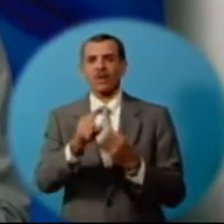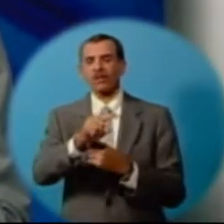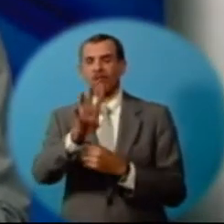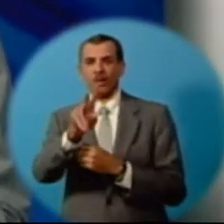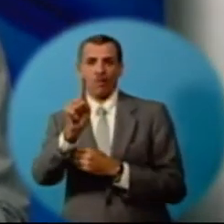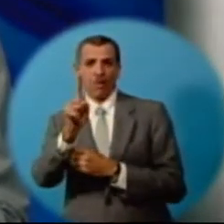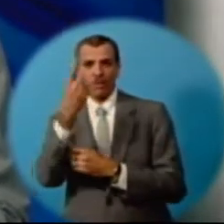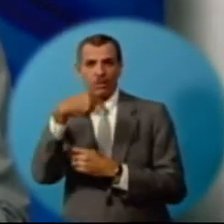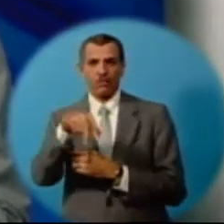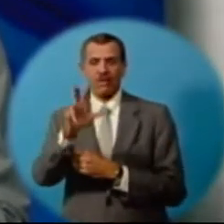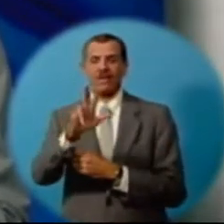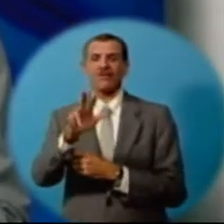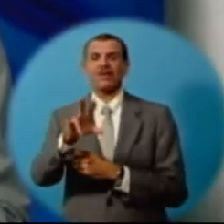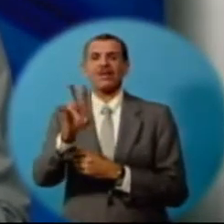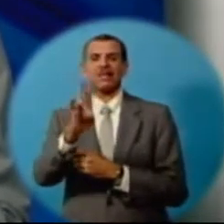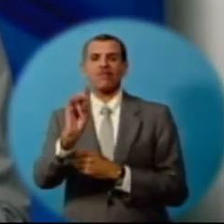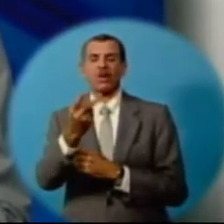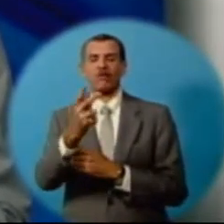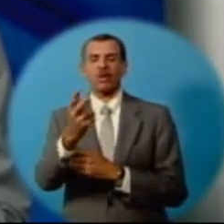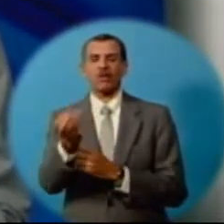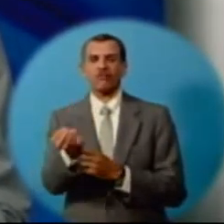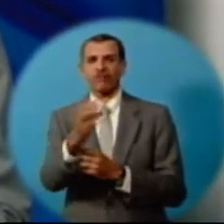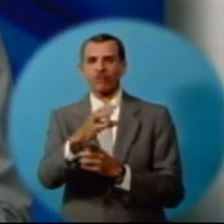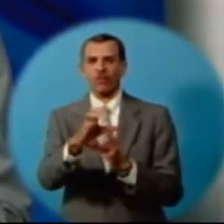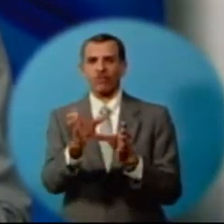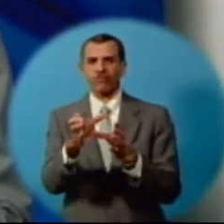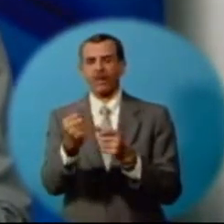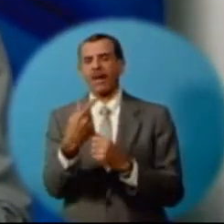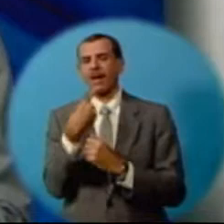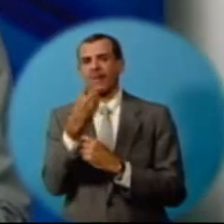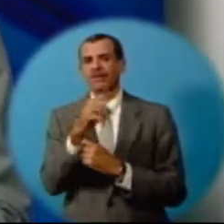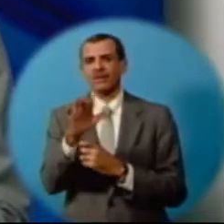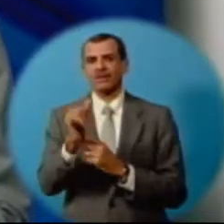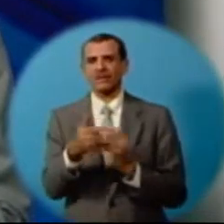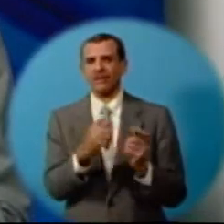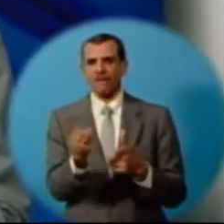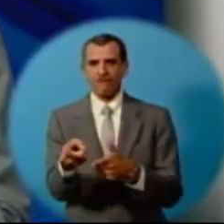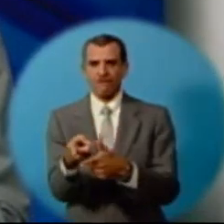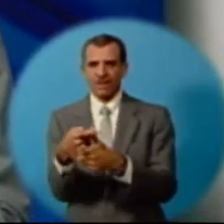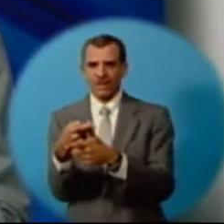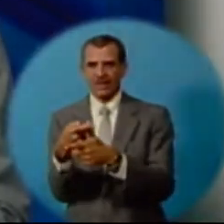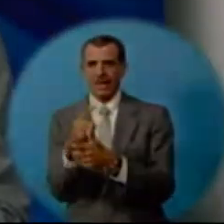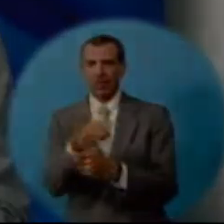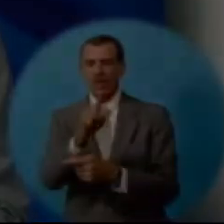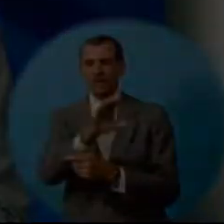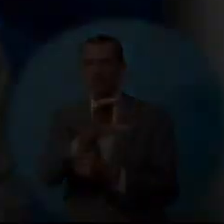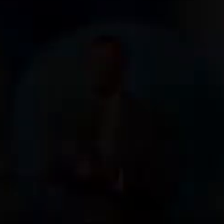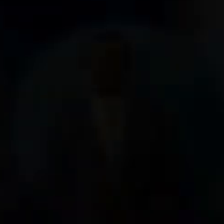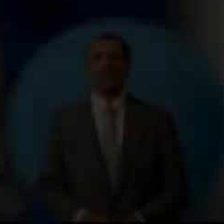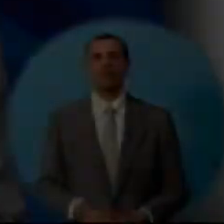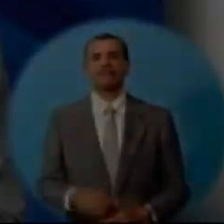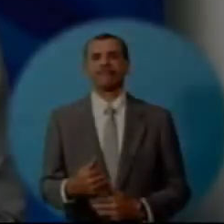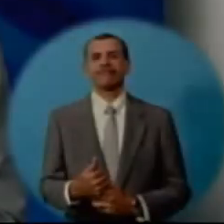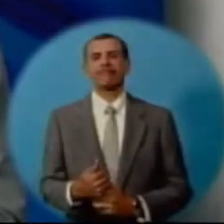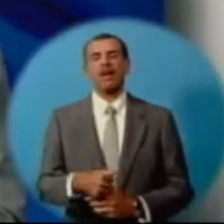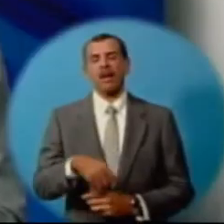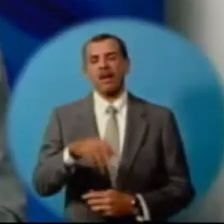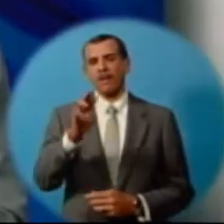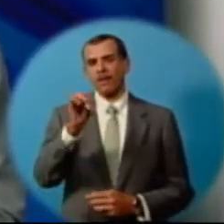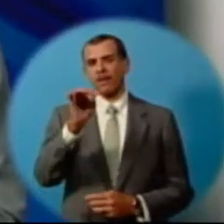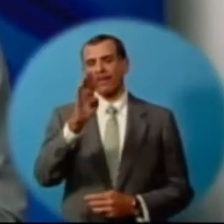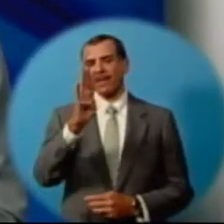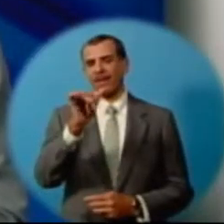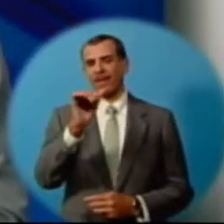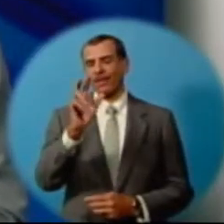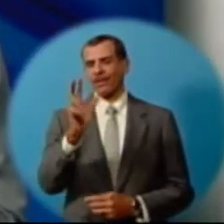3 off 18.3 overs. Lions would have taken to the crease first and posted 140 for 5. Mumbai are third in